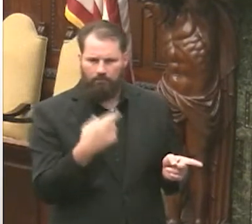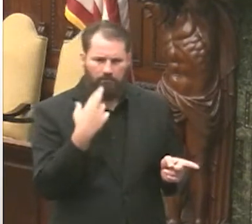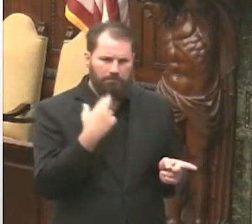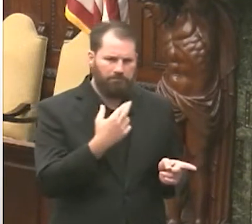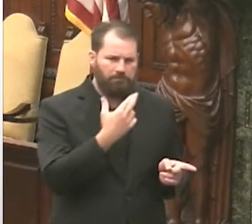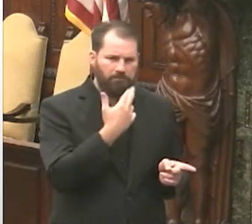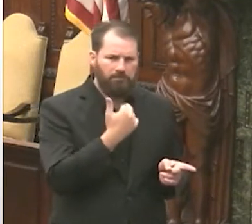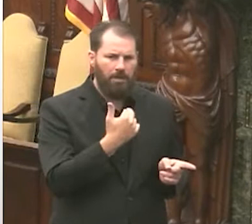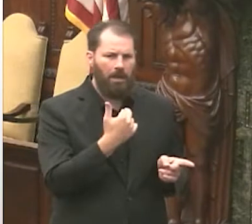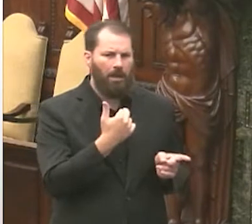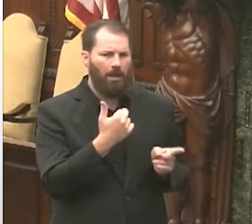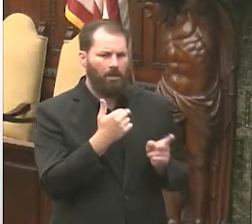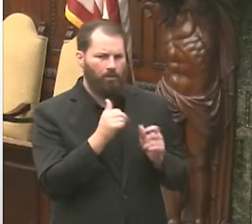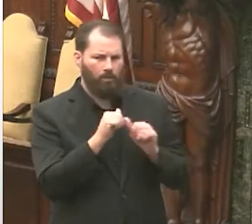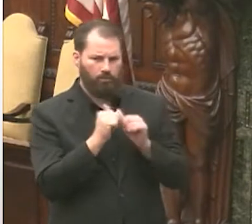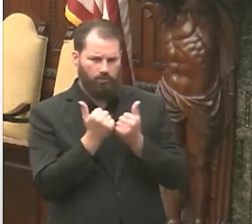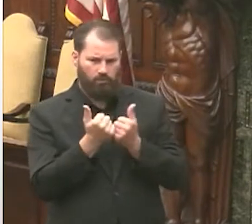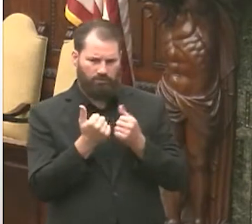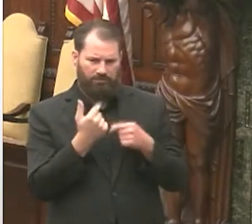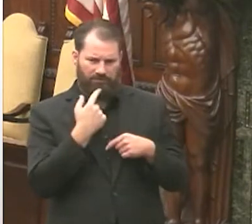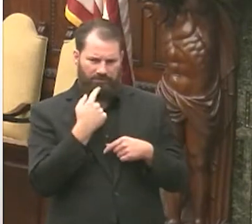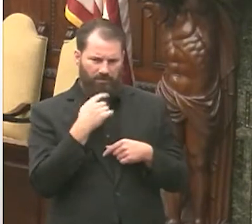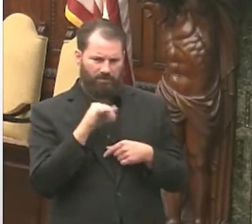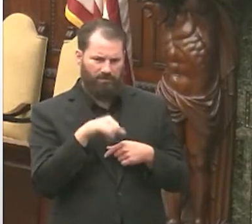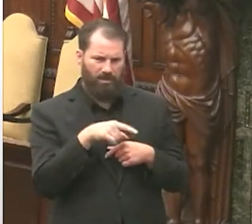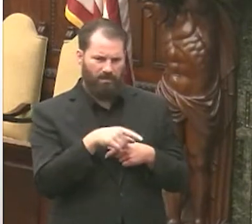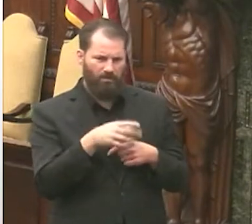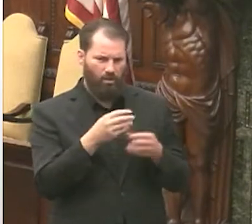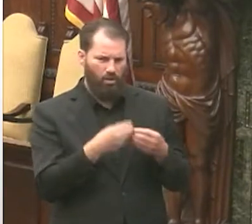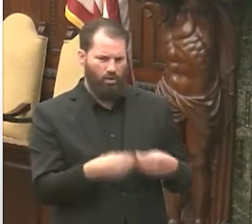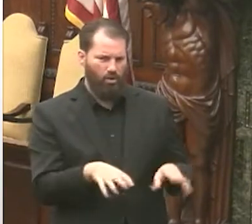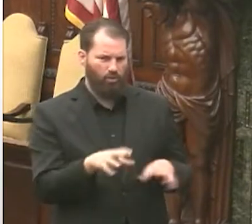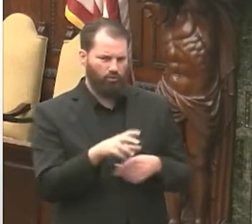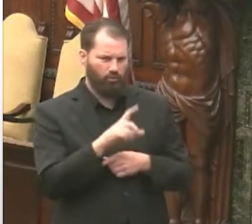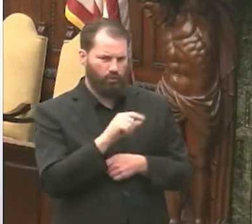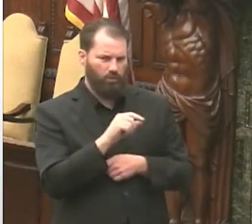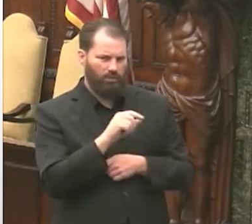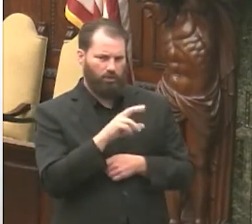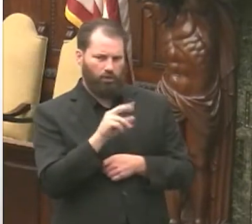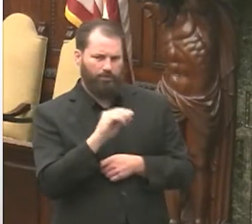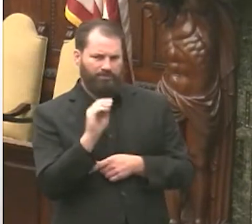will argue they've lost 20 to 30% of restaurants statewide.